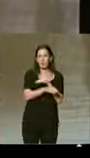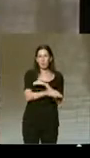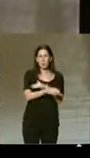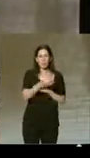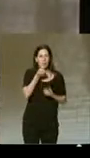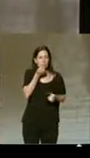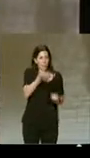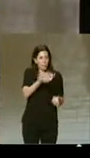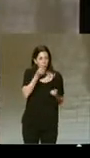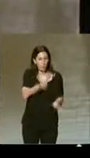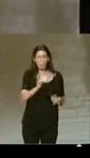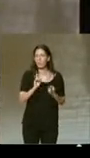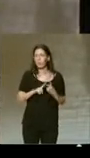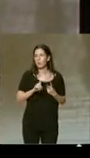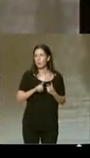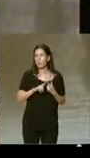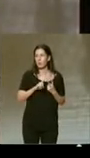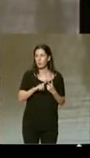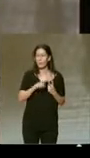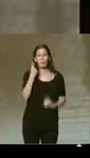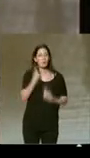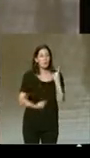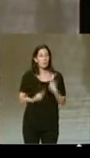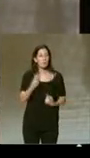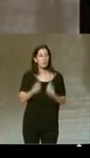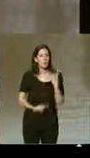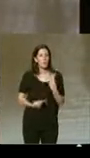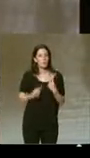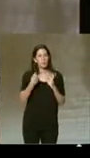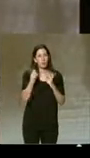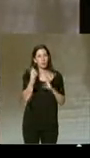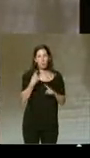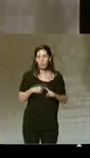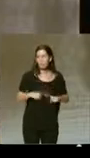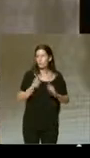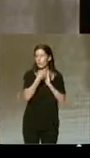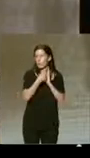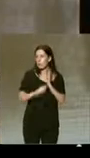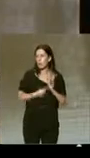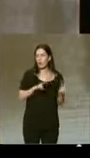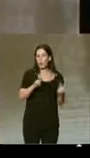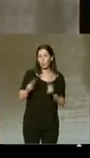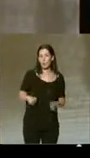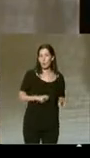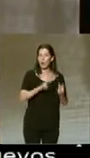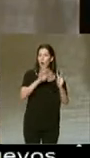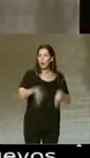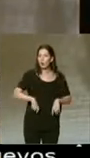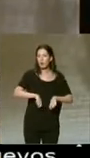We've talked about accessibility in training. We've talked about how sometimes